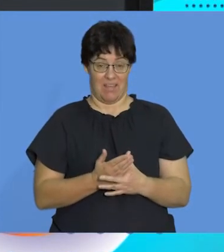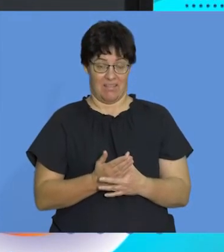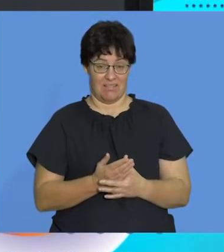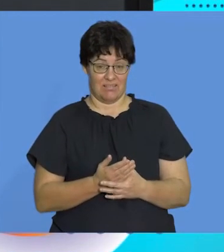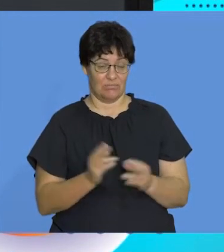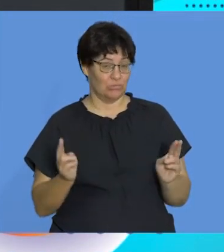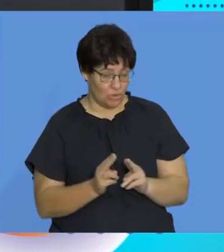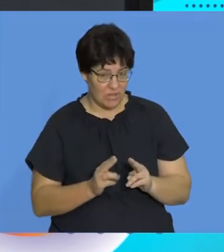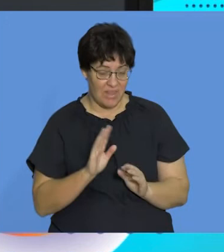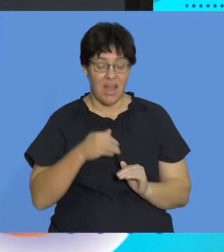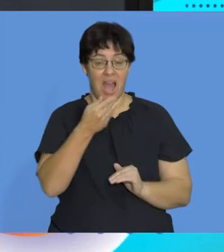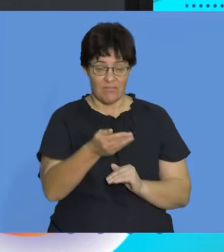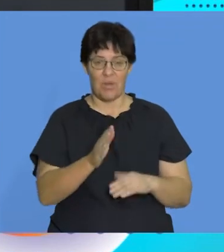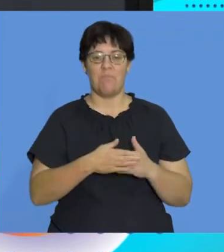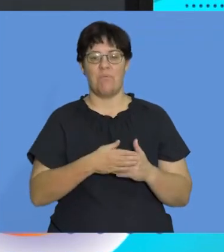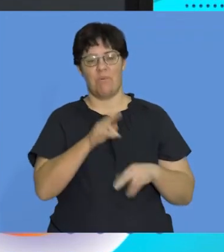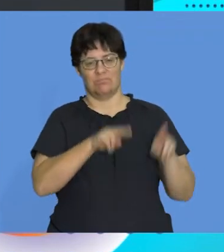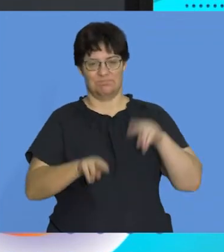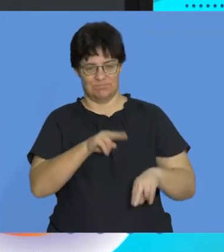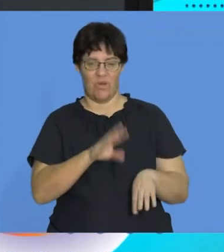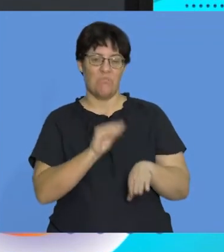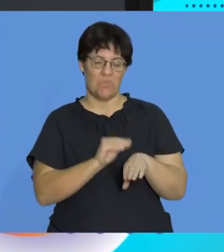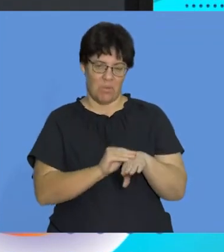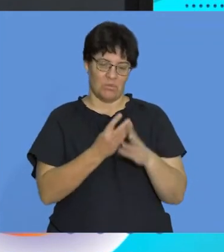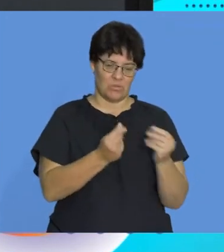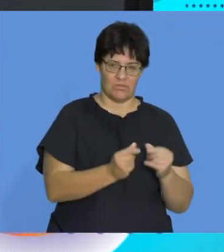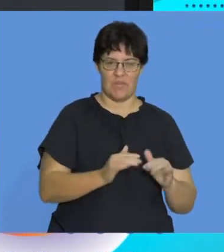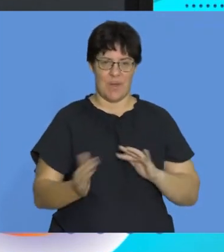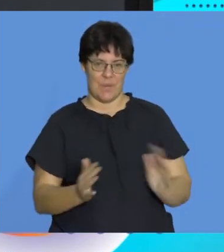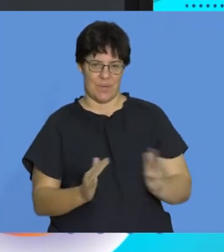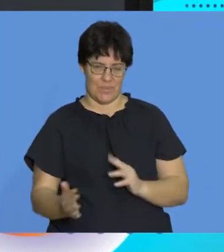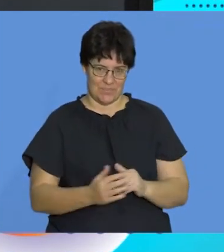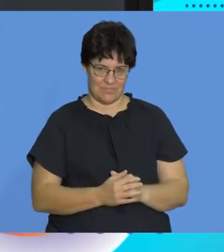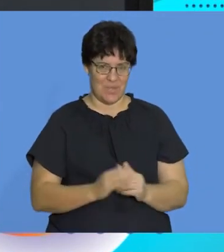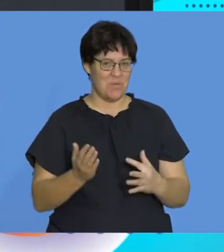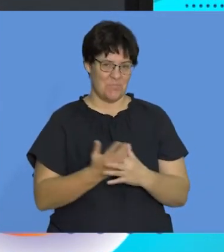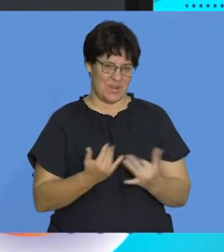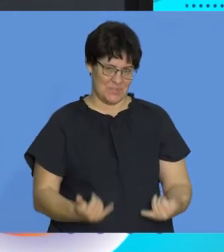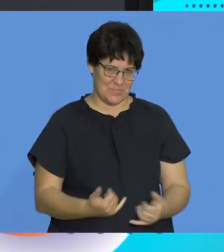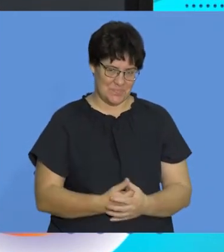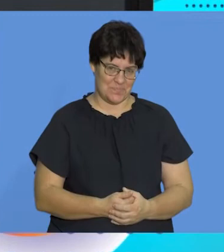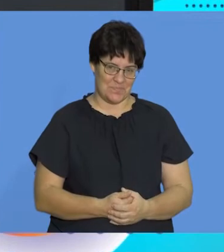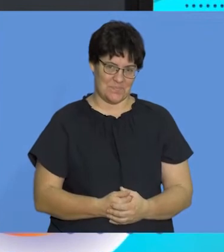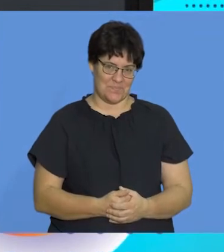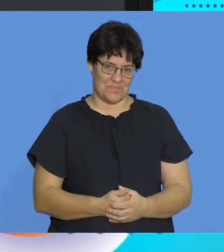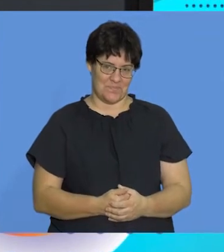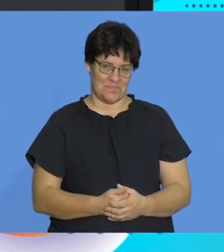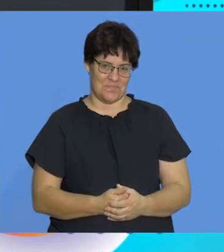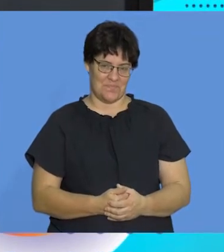break for now, and then after that, we'll continue with more revision on problems based on stoichiometry. Let's take a short breather for